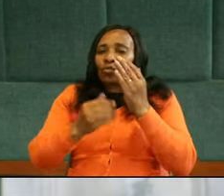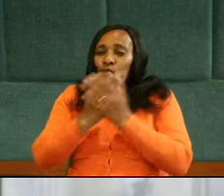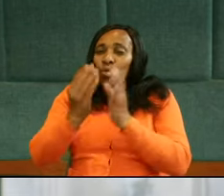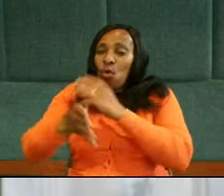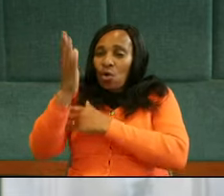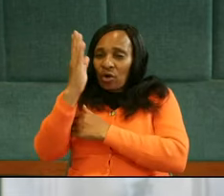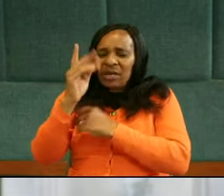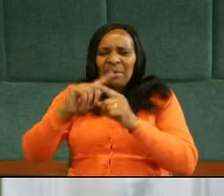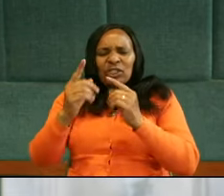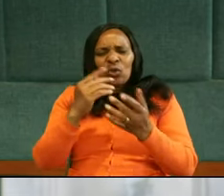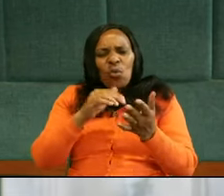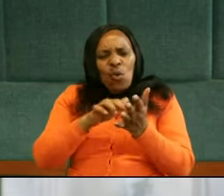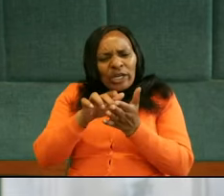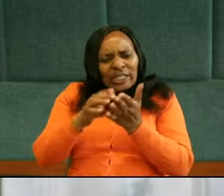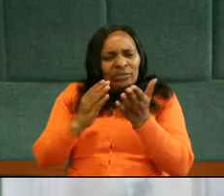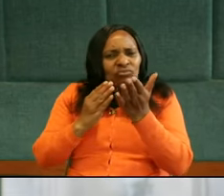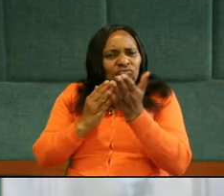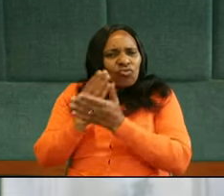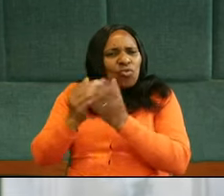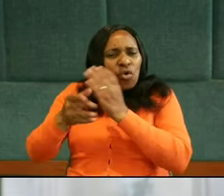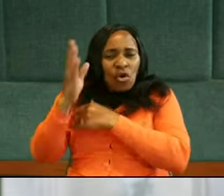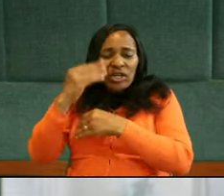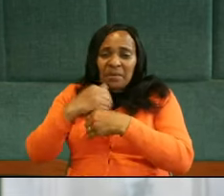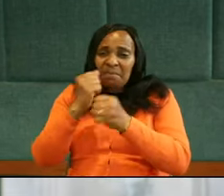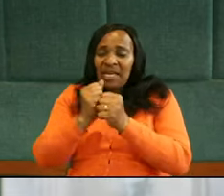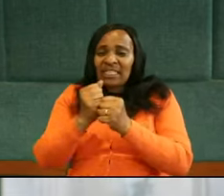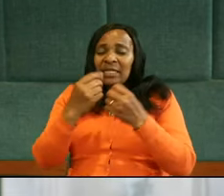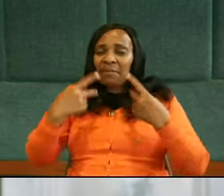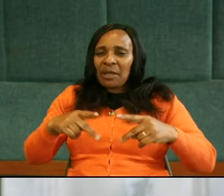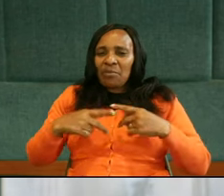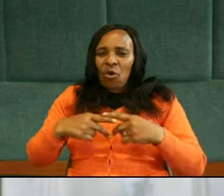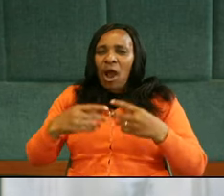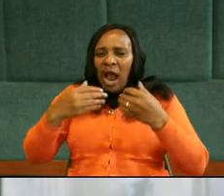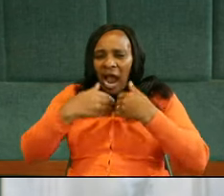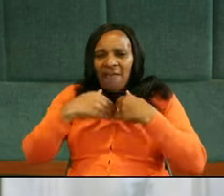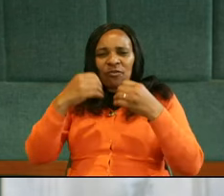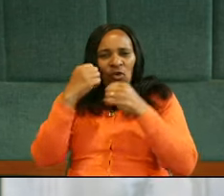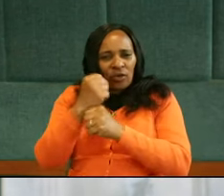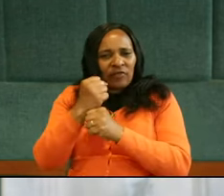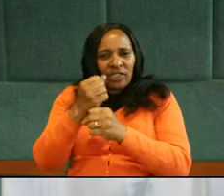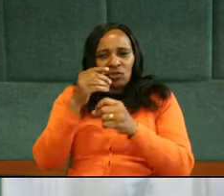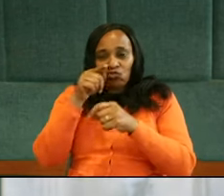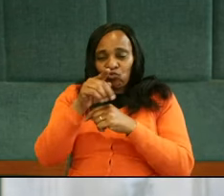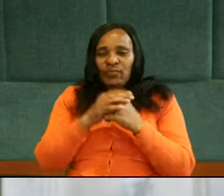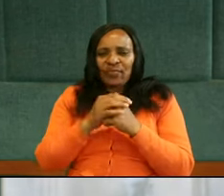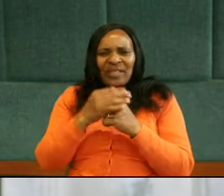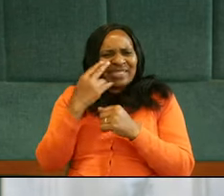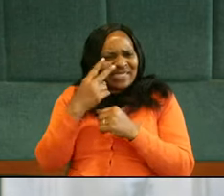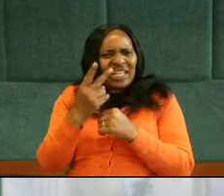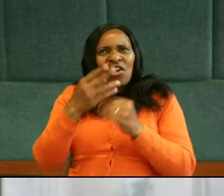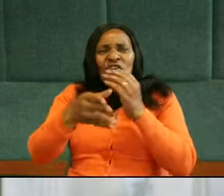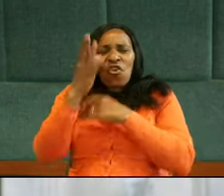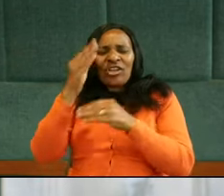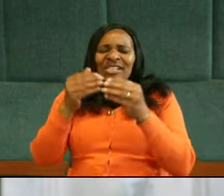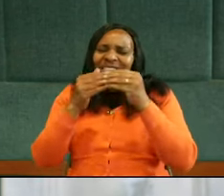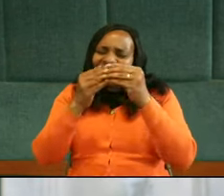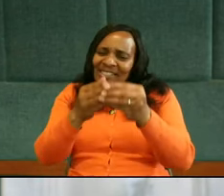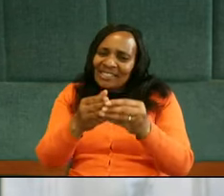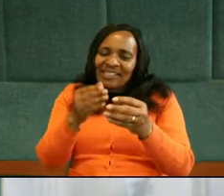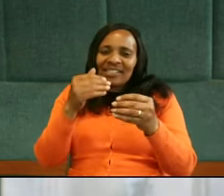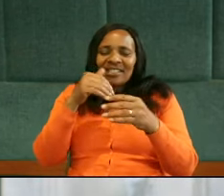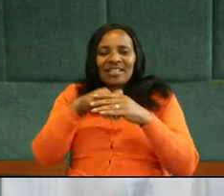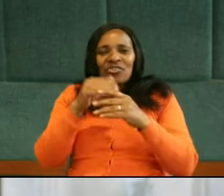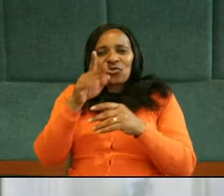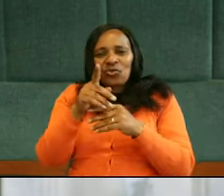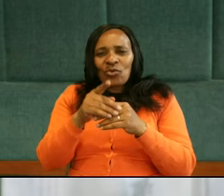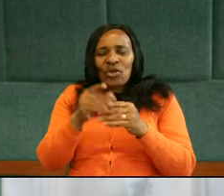working with God makes people have confidence in you because they see God's leading in you. And if